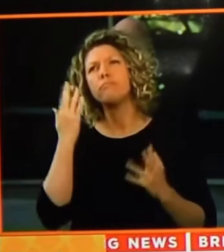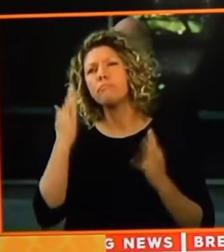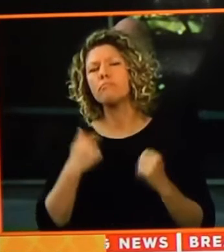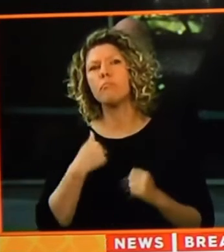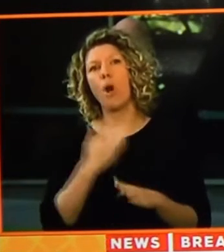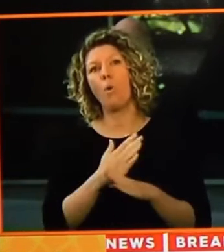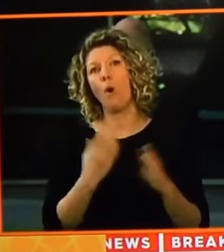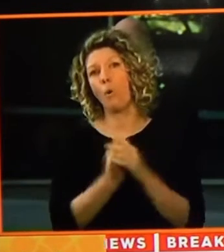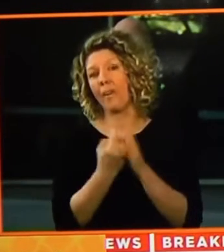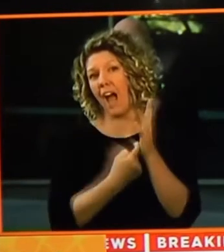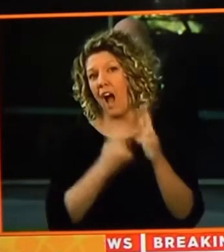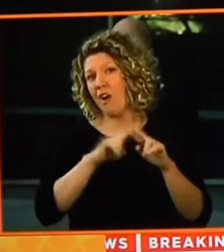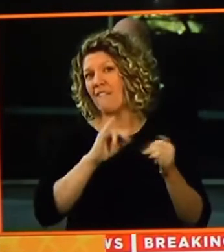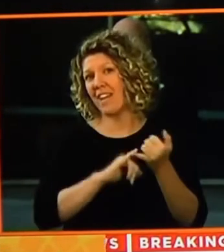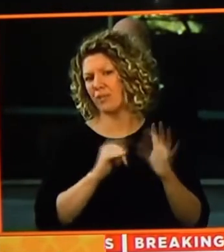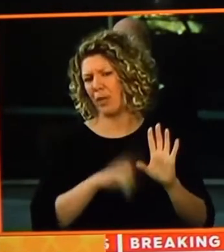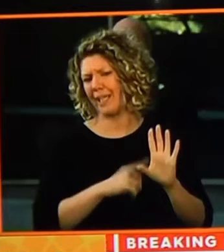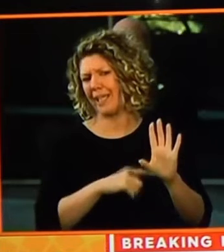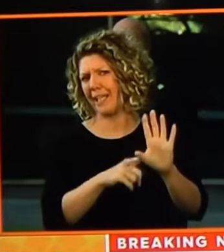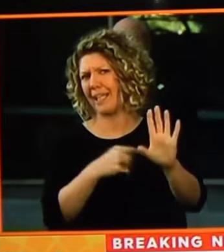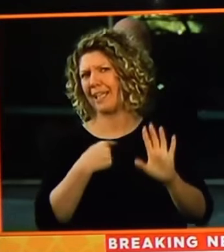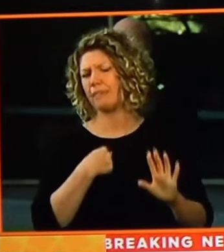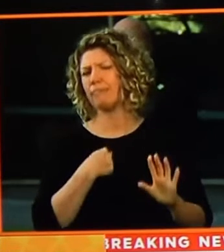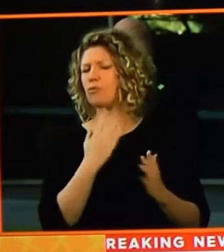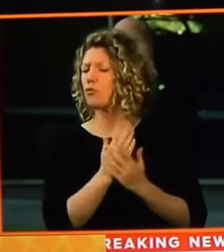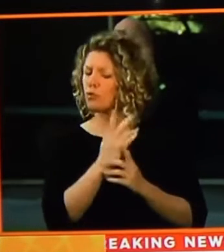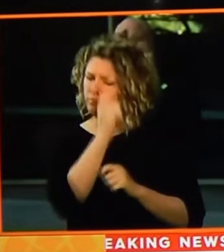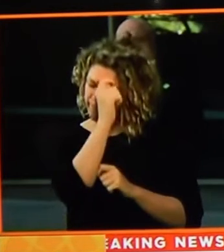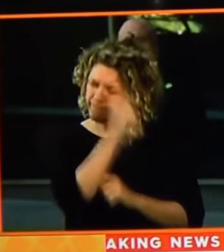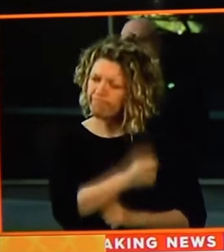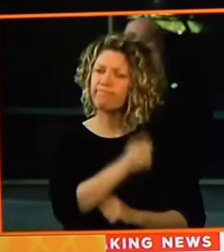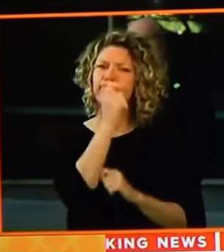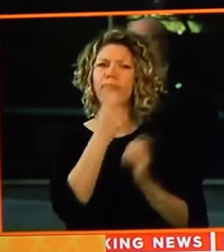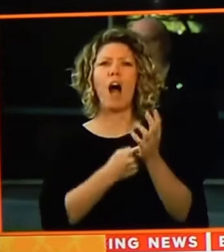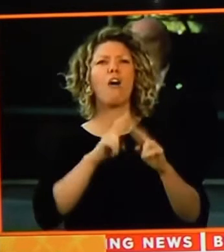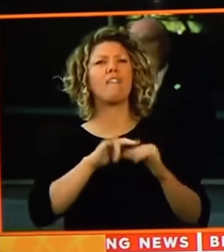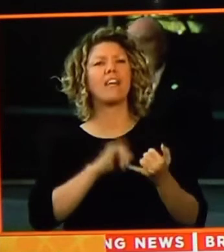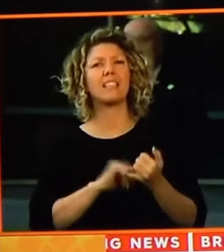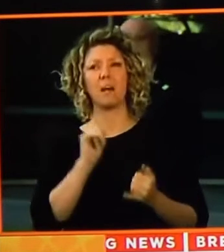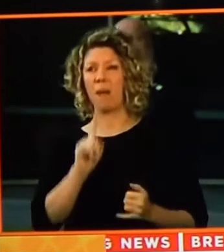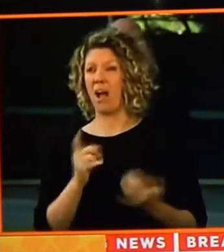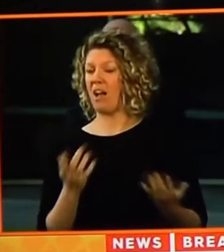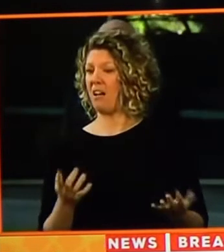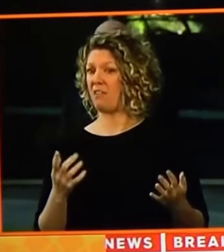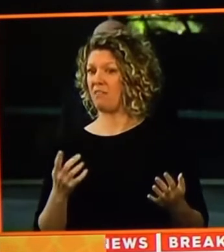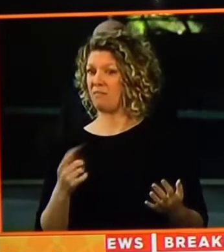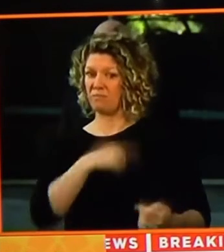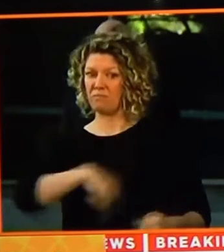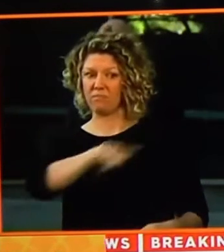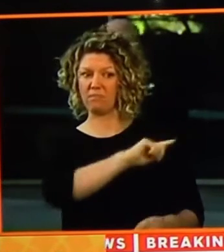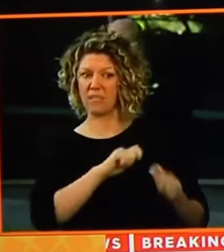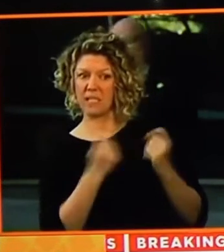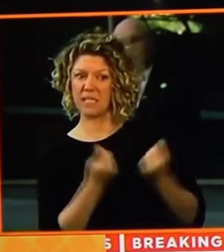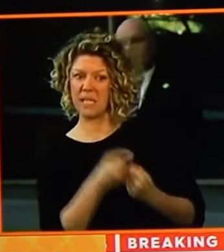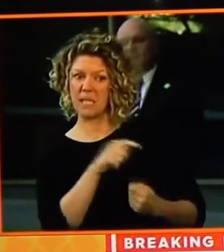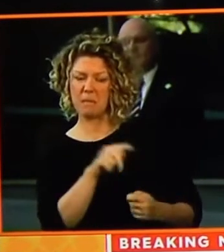of my life with the organisation, an organisation where I've grown to admire and respect extraordinarily the commitment and